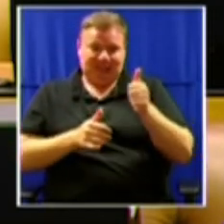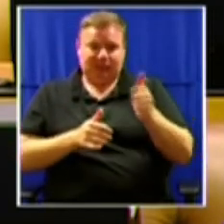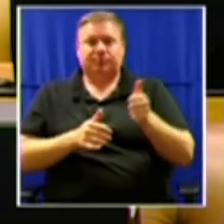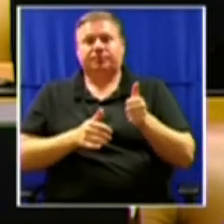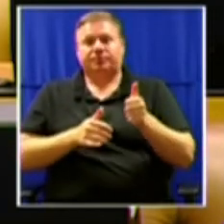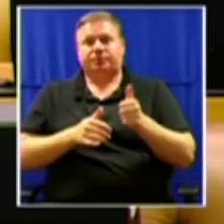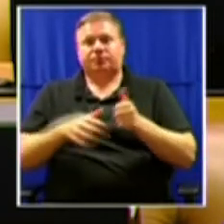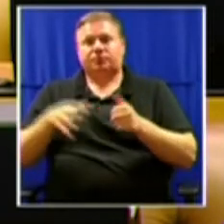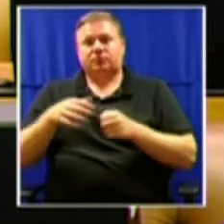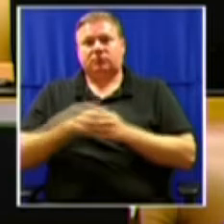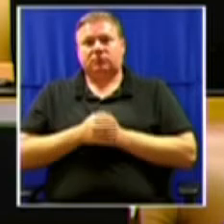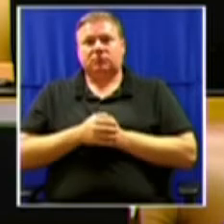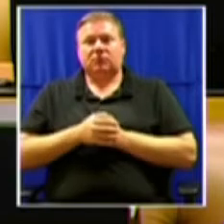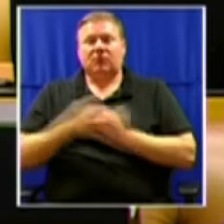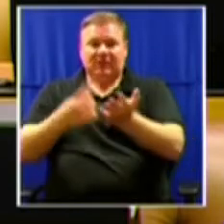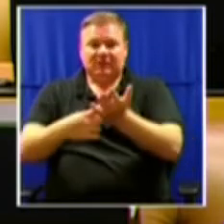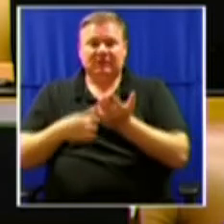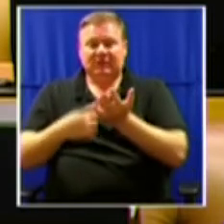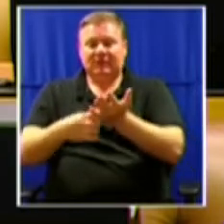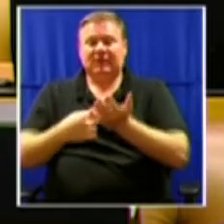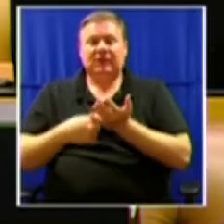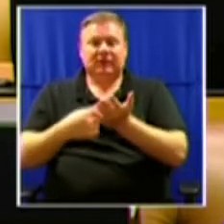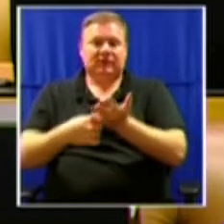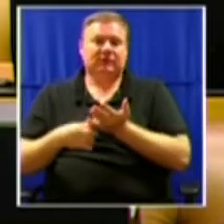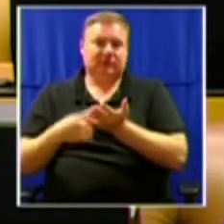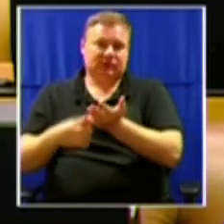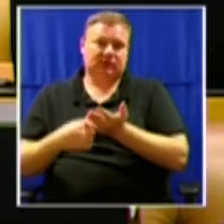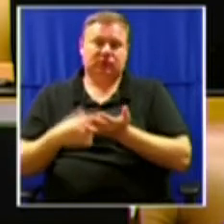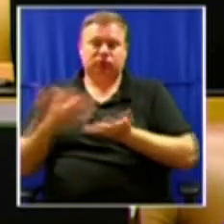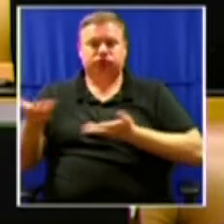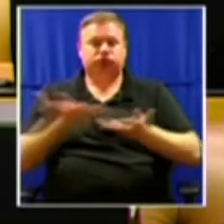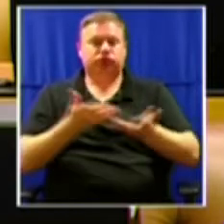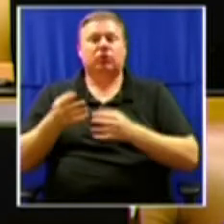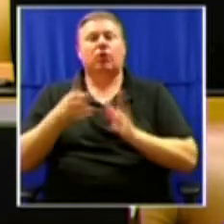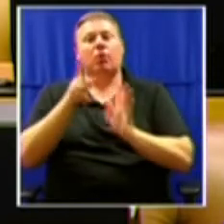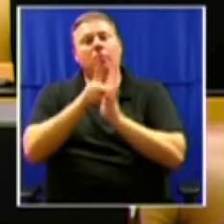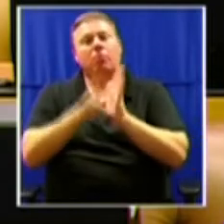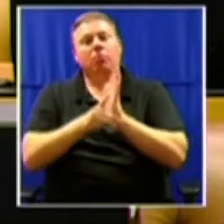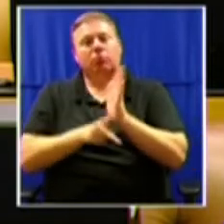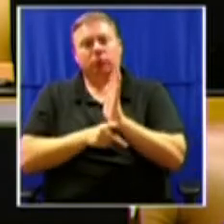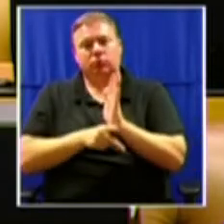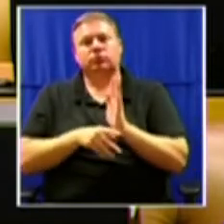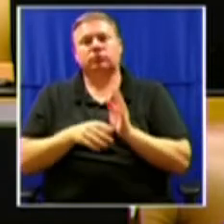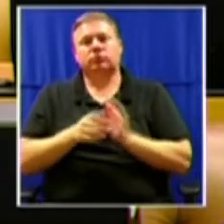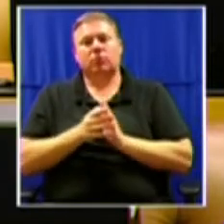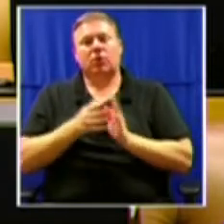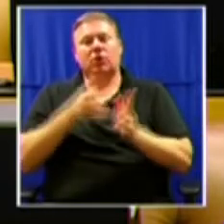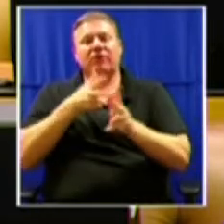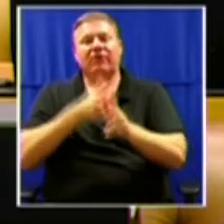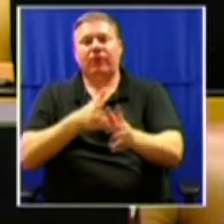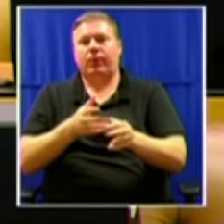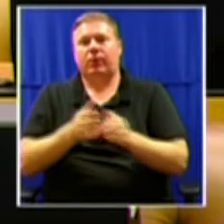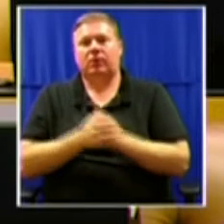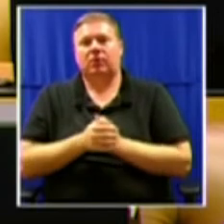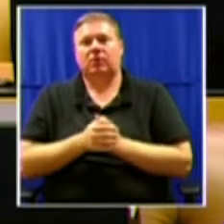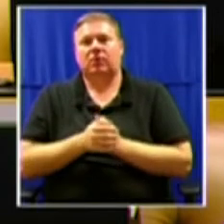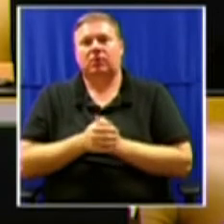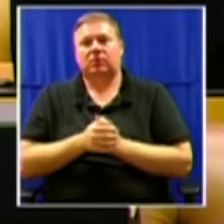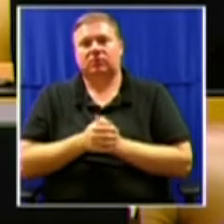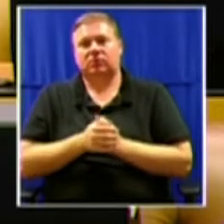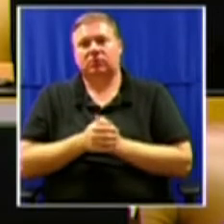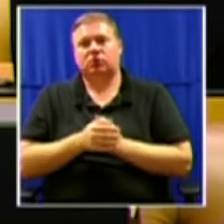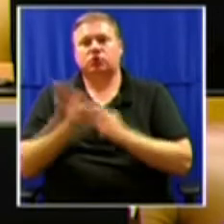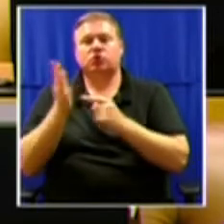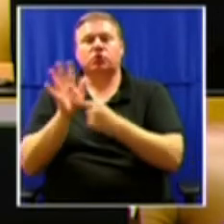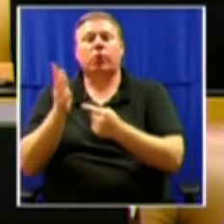engage the Minister of Defense on that, and the protocols will be developed to prove that